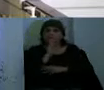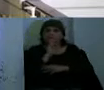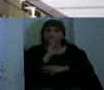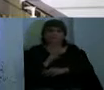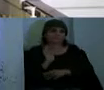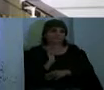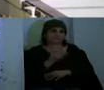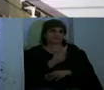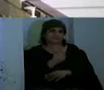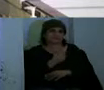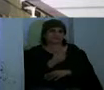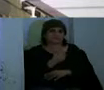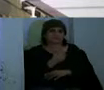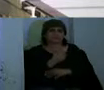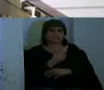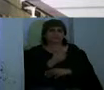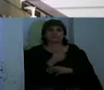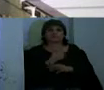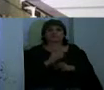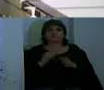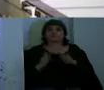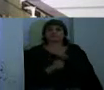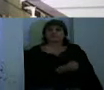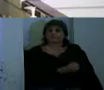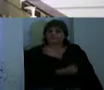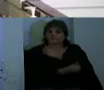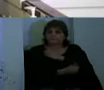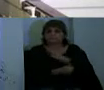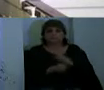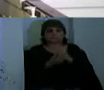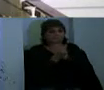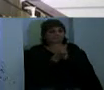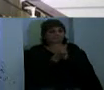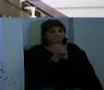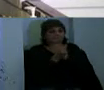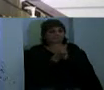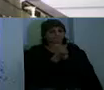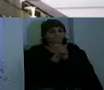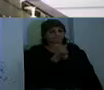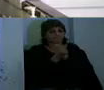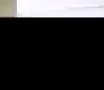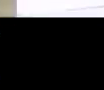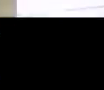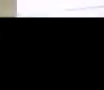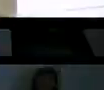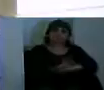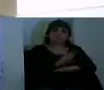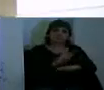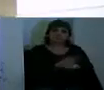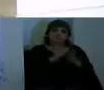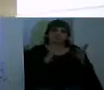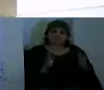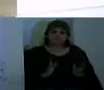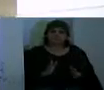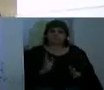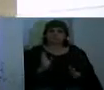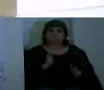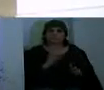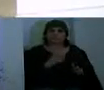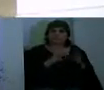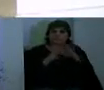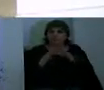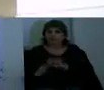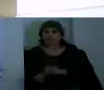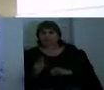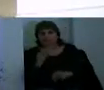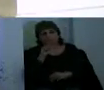our Passover. Jesus is our deliverer. He's our good shepherd. He's our Alpha. He's our